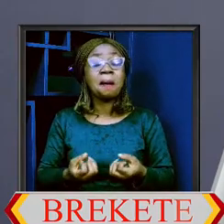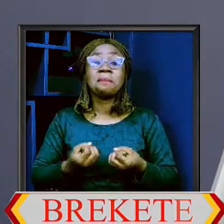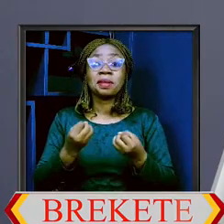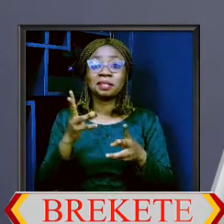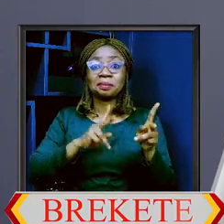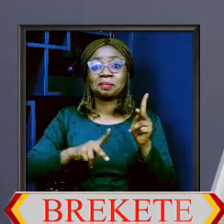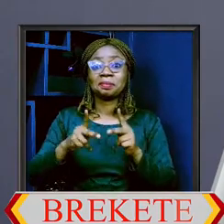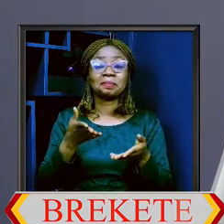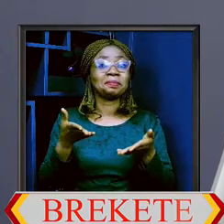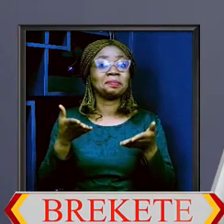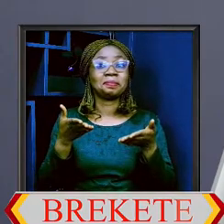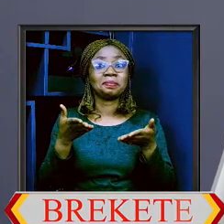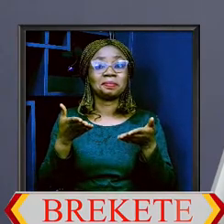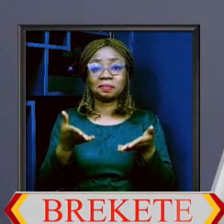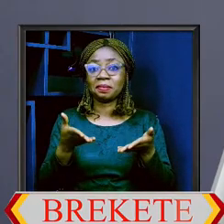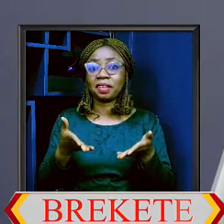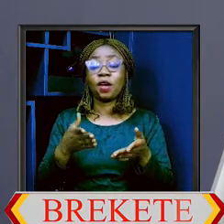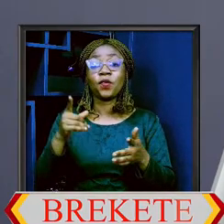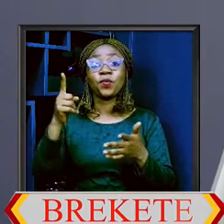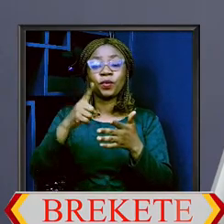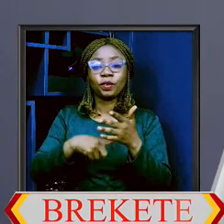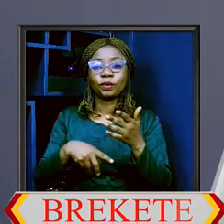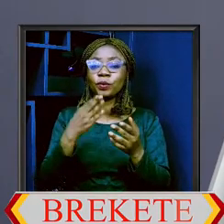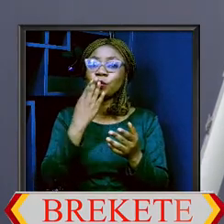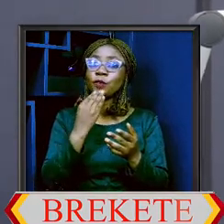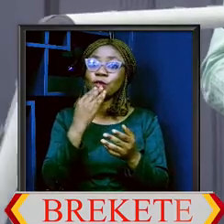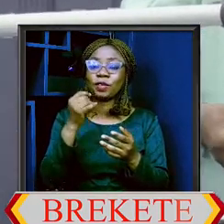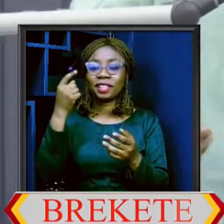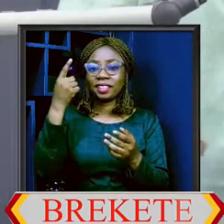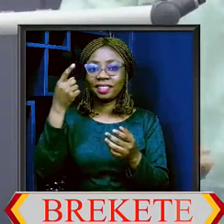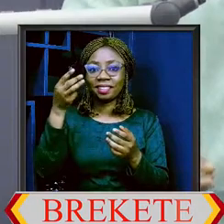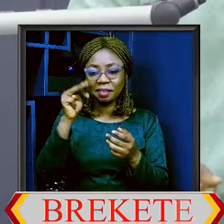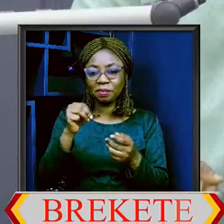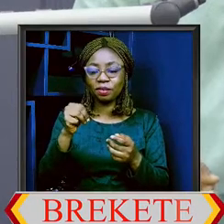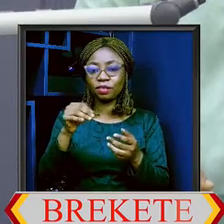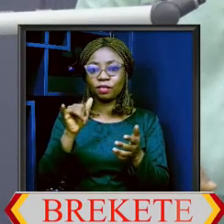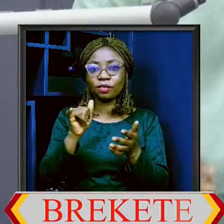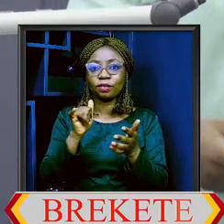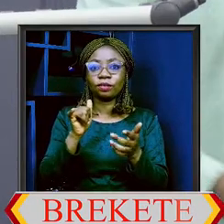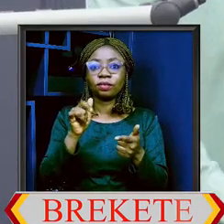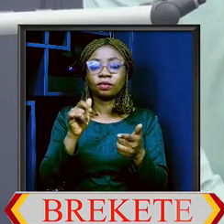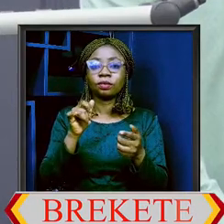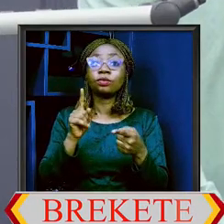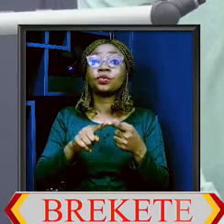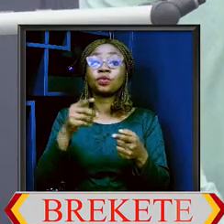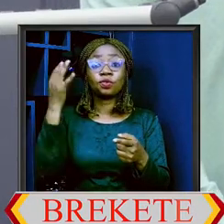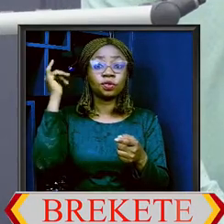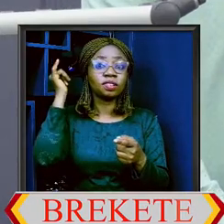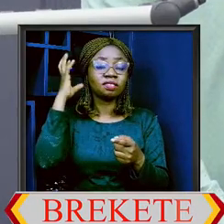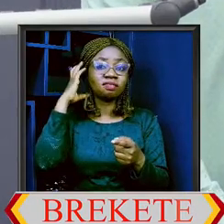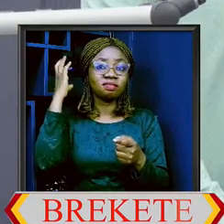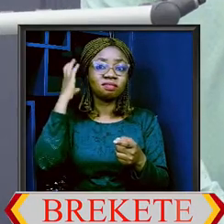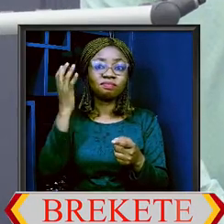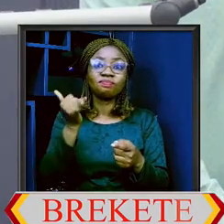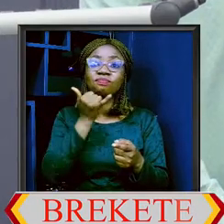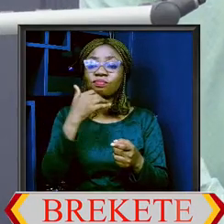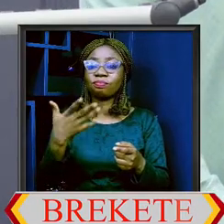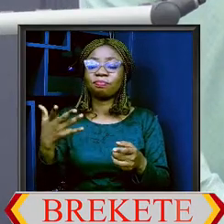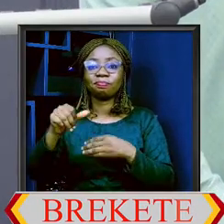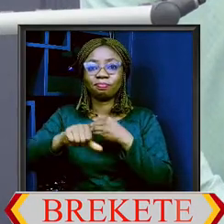many people they s them they hear something negative happen to Nigeria and Nigerians then be by